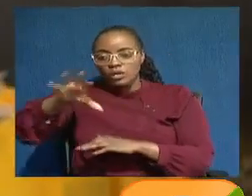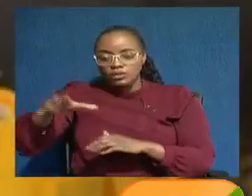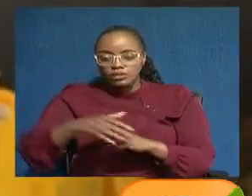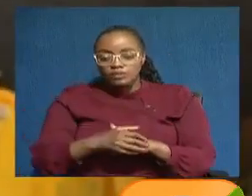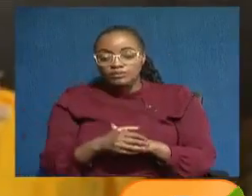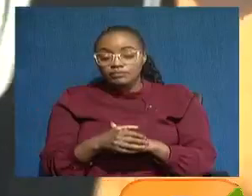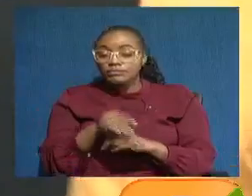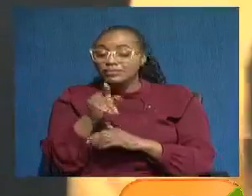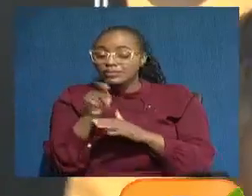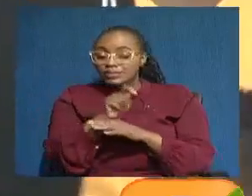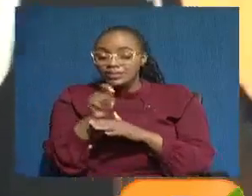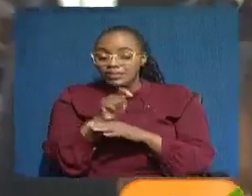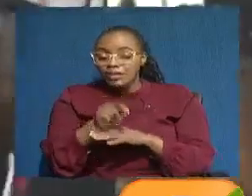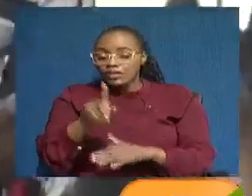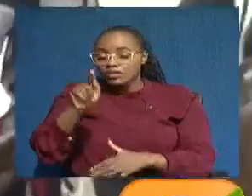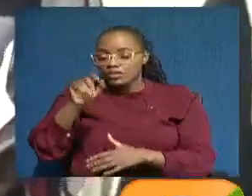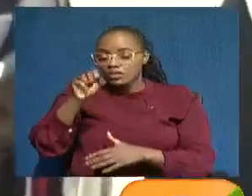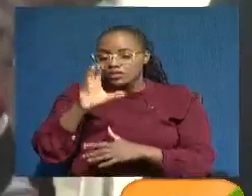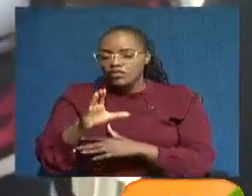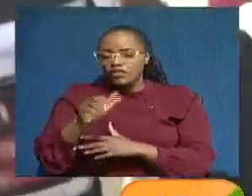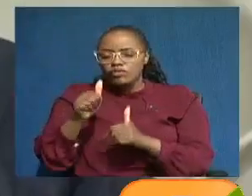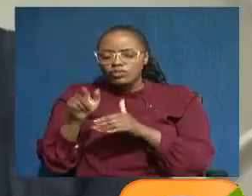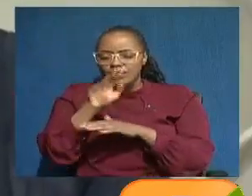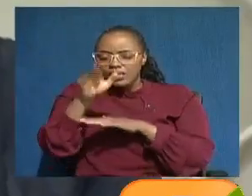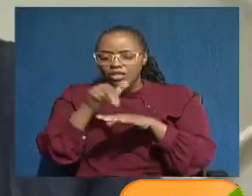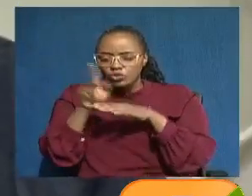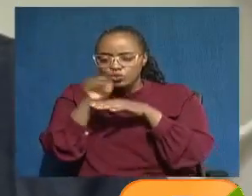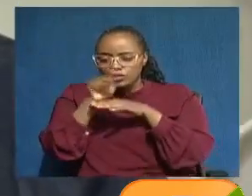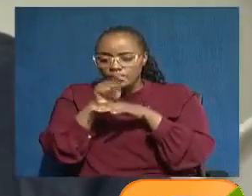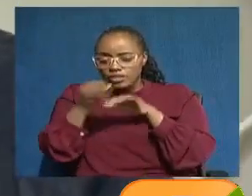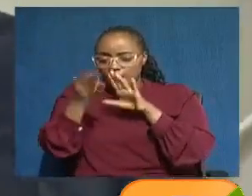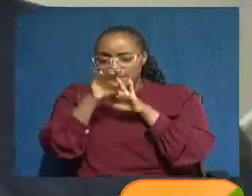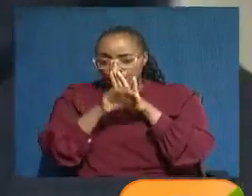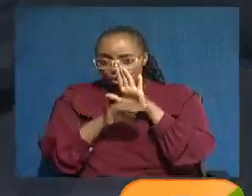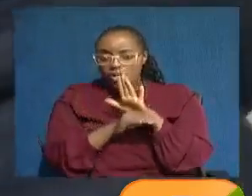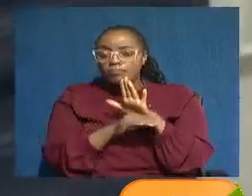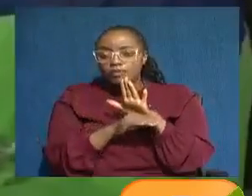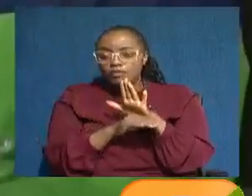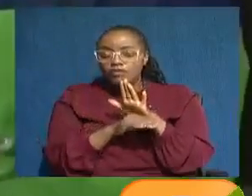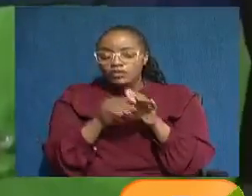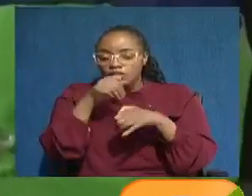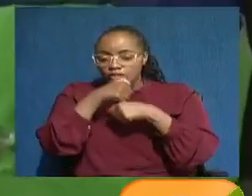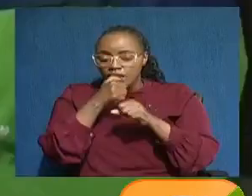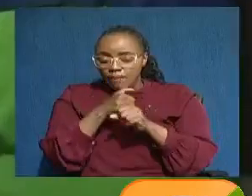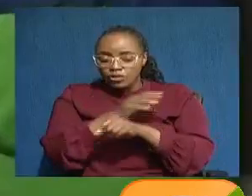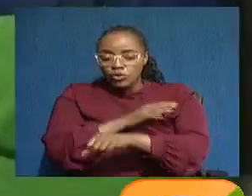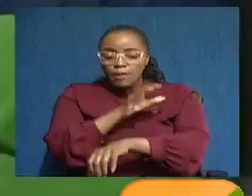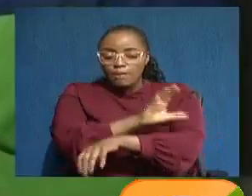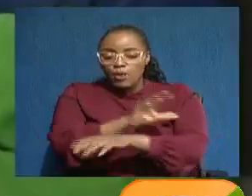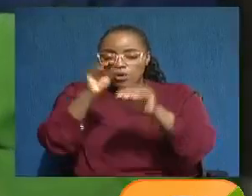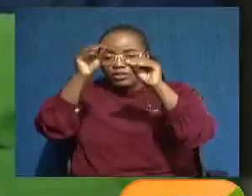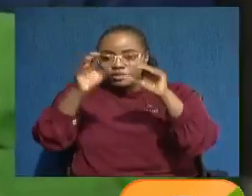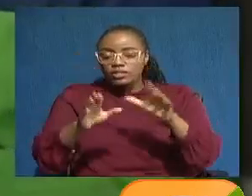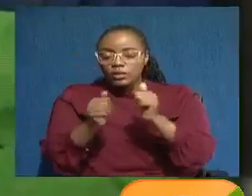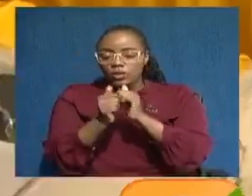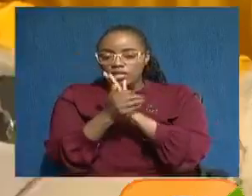retooling exercise is one of the TSC's most extensive national training programs yet, designed to equip teachers with new